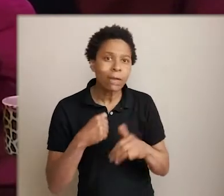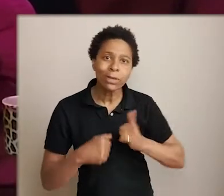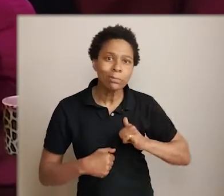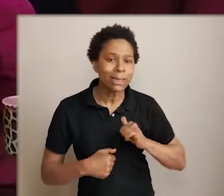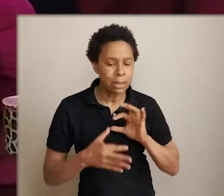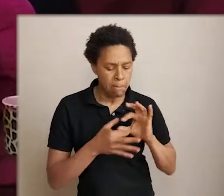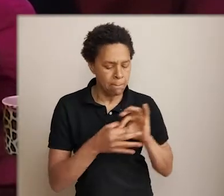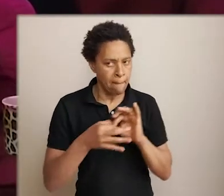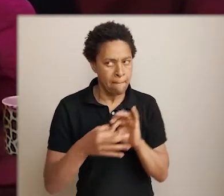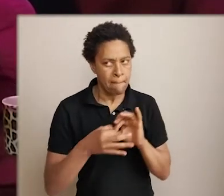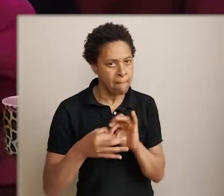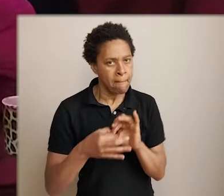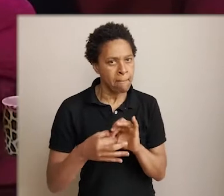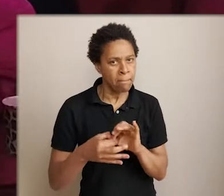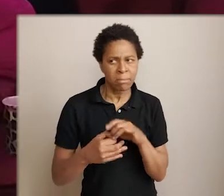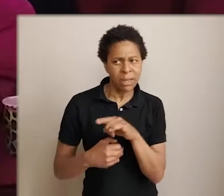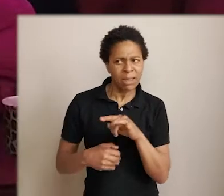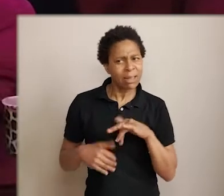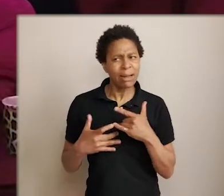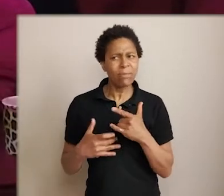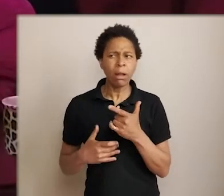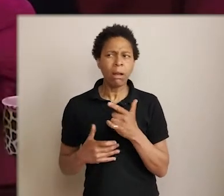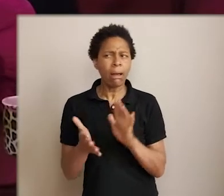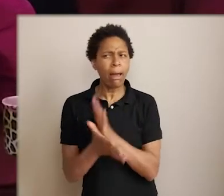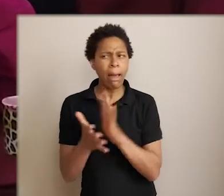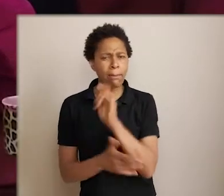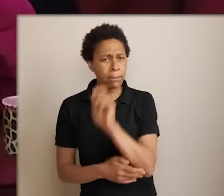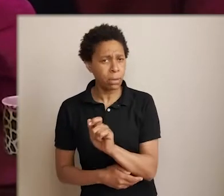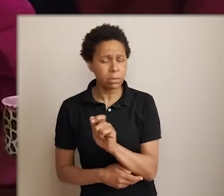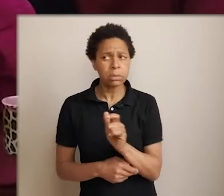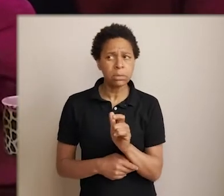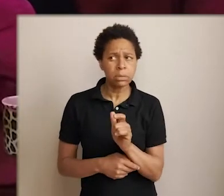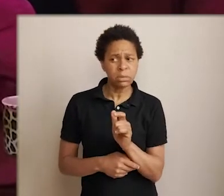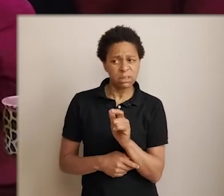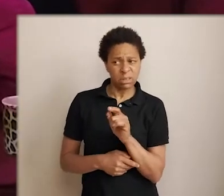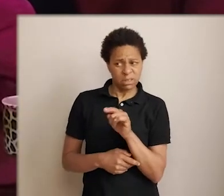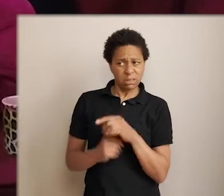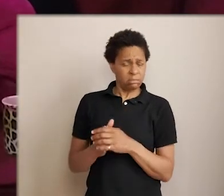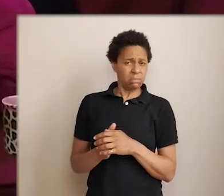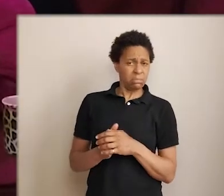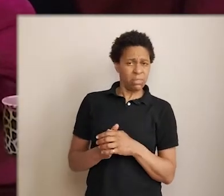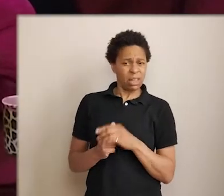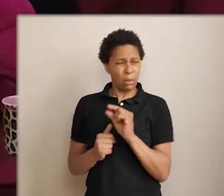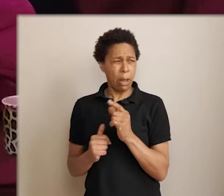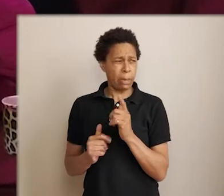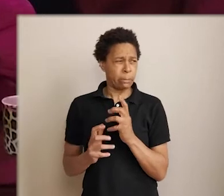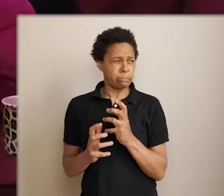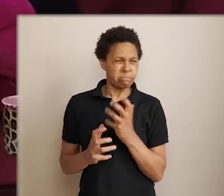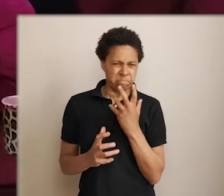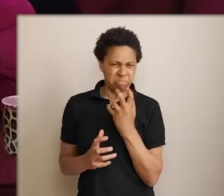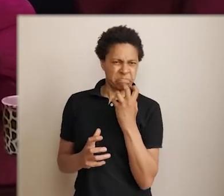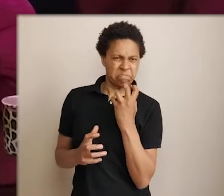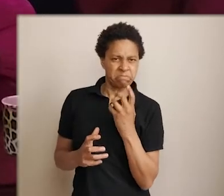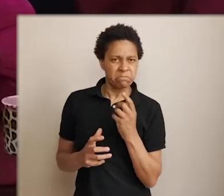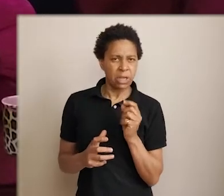with them because they didn't seem a very cheerful sort of person, quite grumpy, ill-natured and sharp.